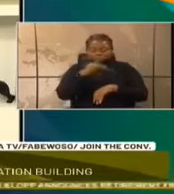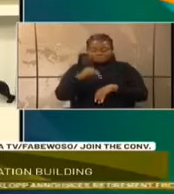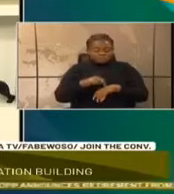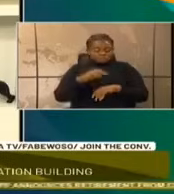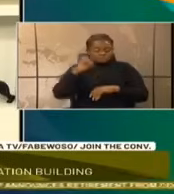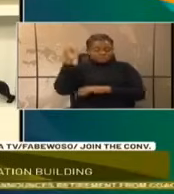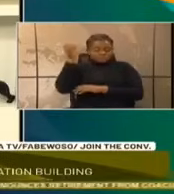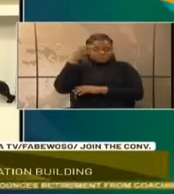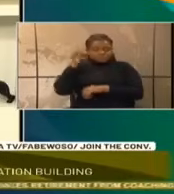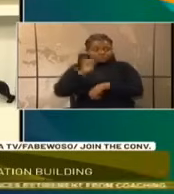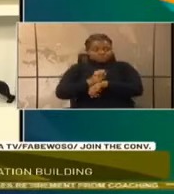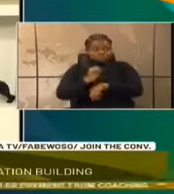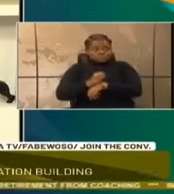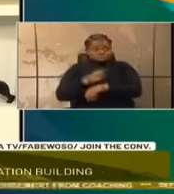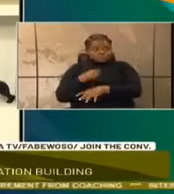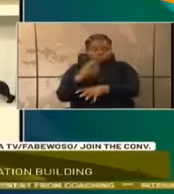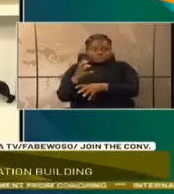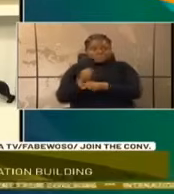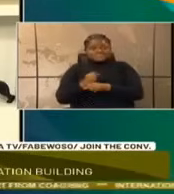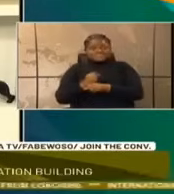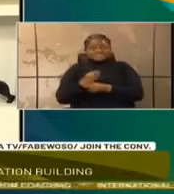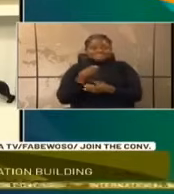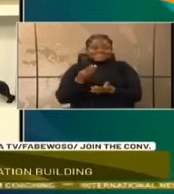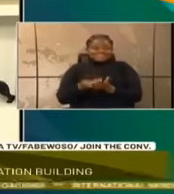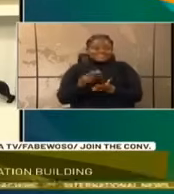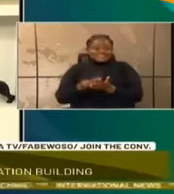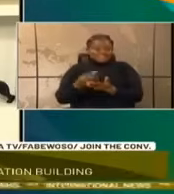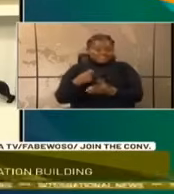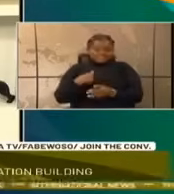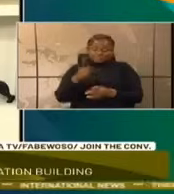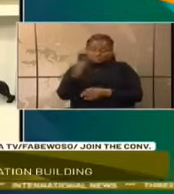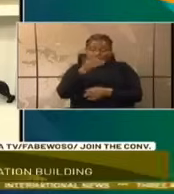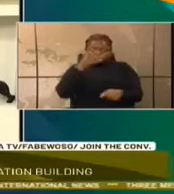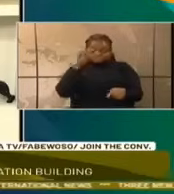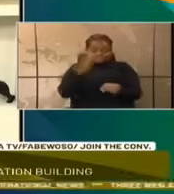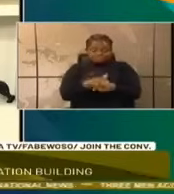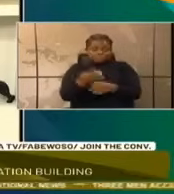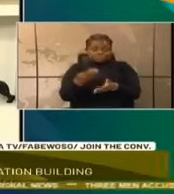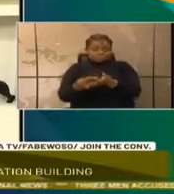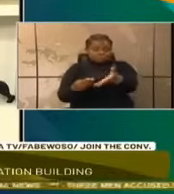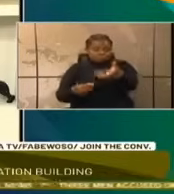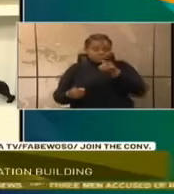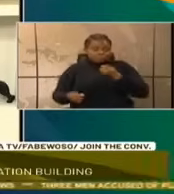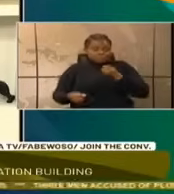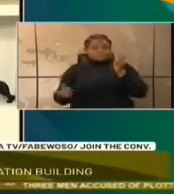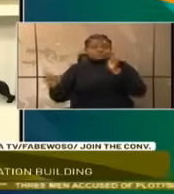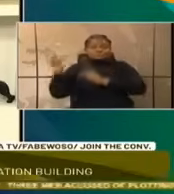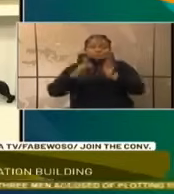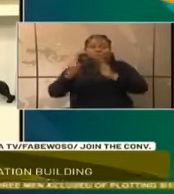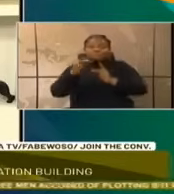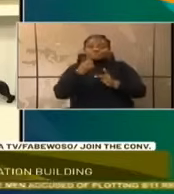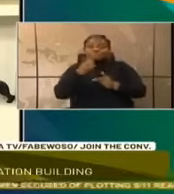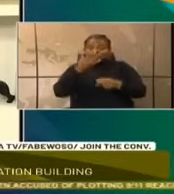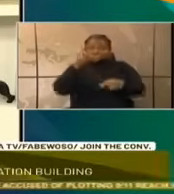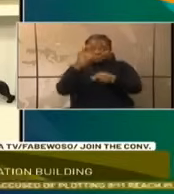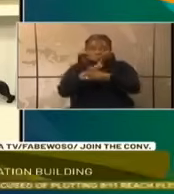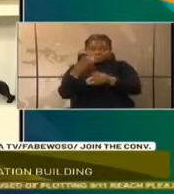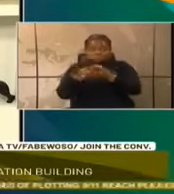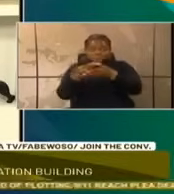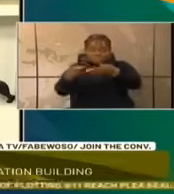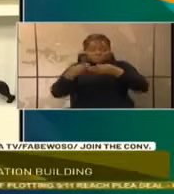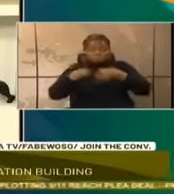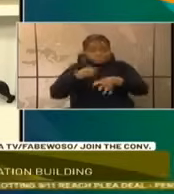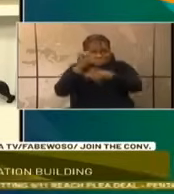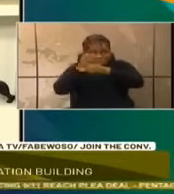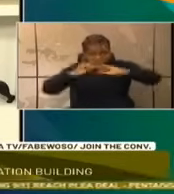Ambulance Service, Juana Meji, Yeno. Sikebia, ye can say, Debe Mami. Se obia kwaji dia munchini panuntum because